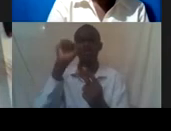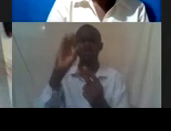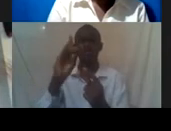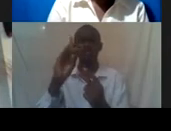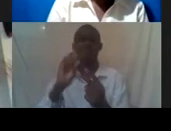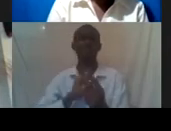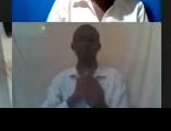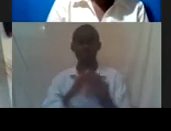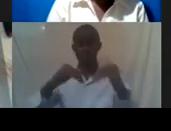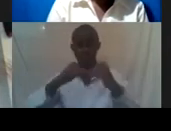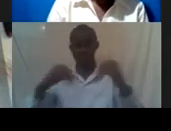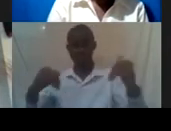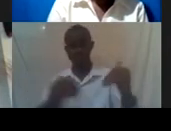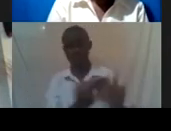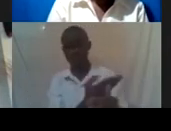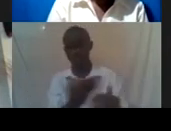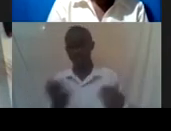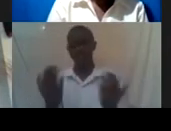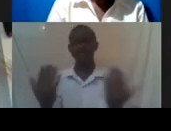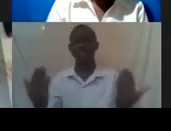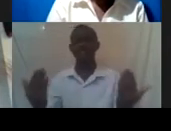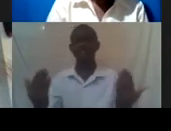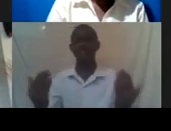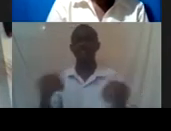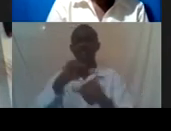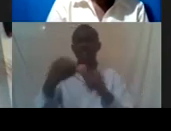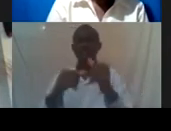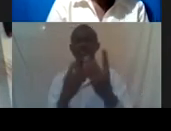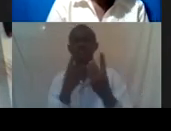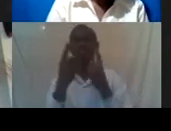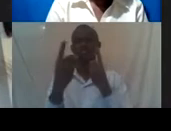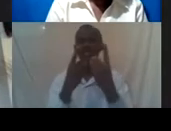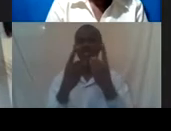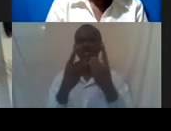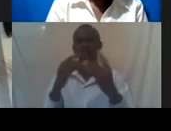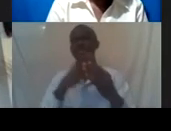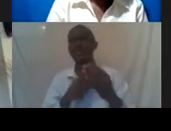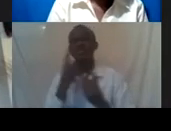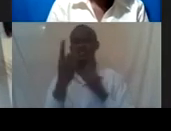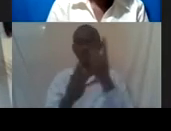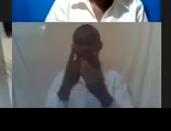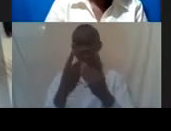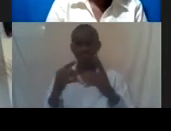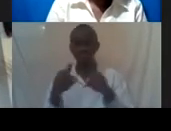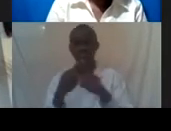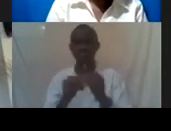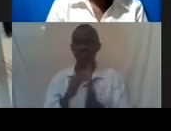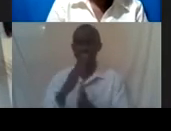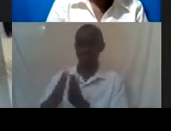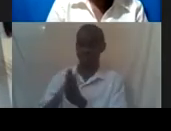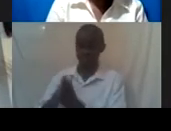separate these things in terms of debate and discussion, and in terms of